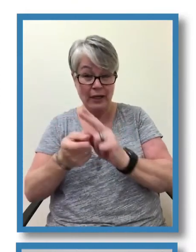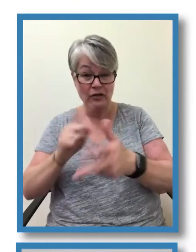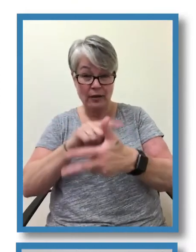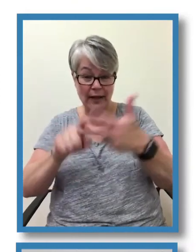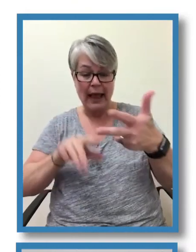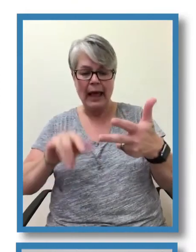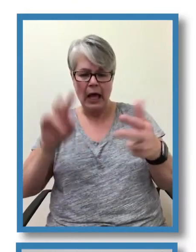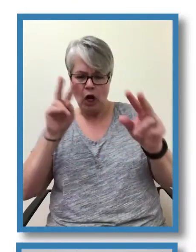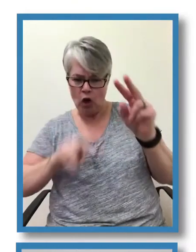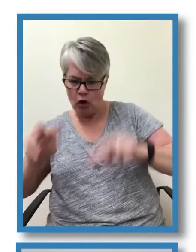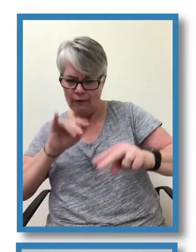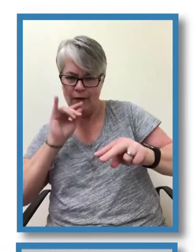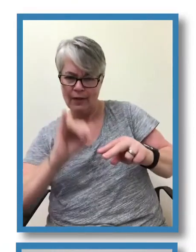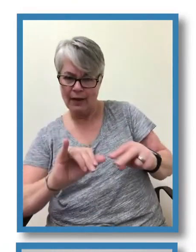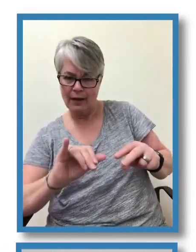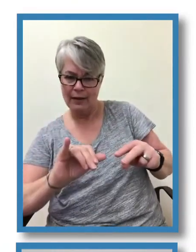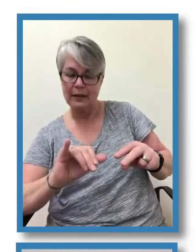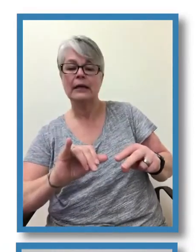years?